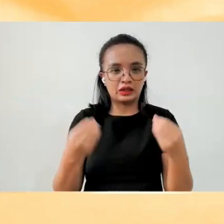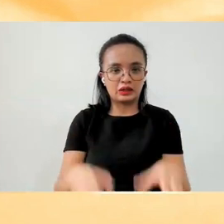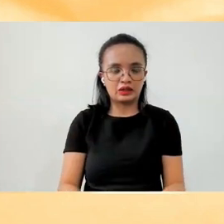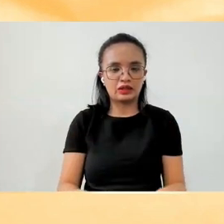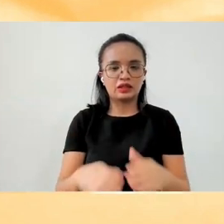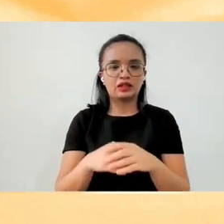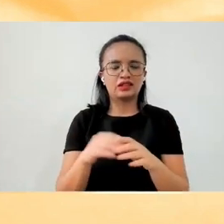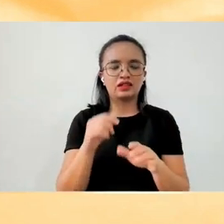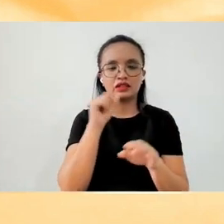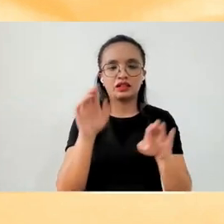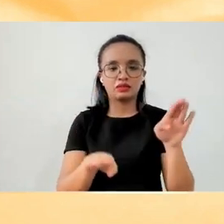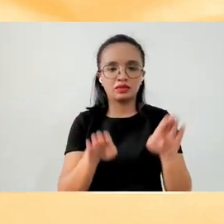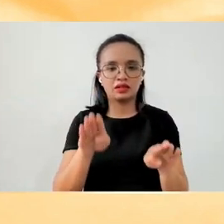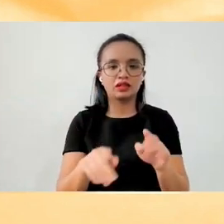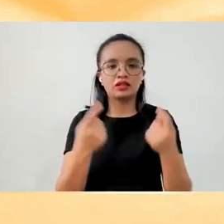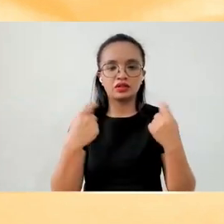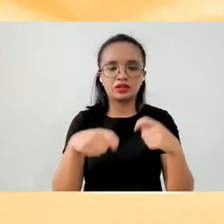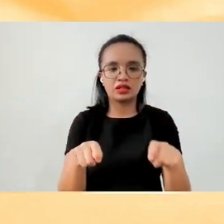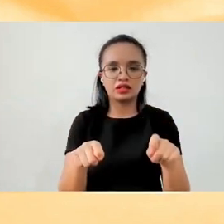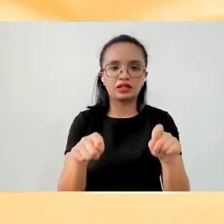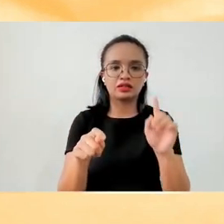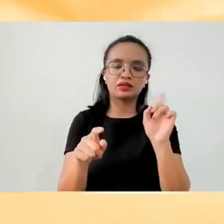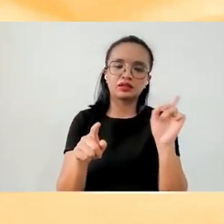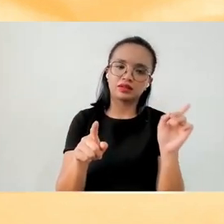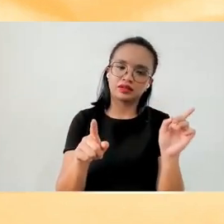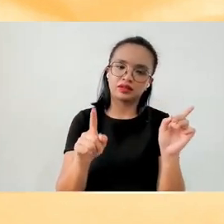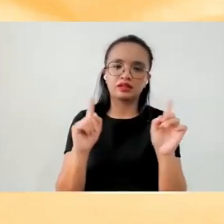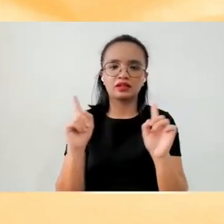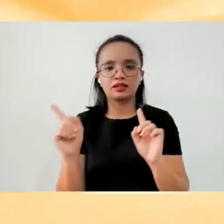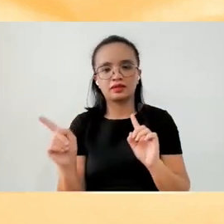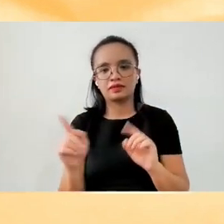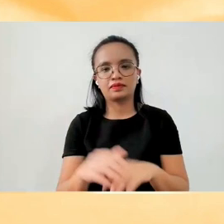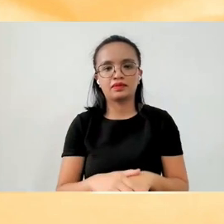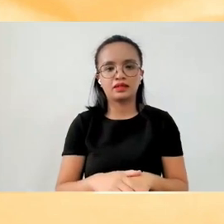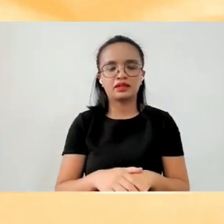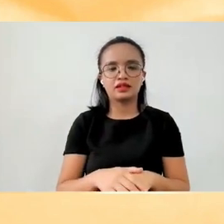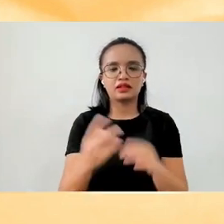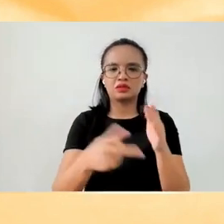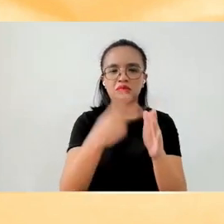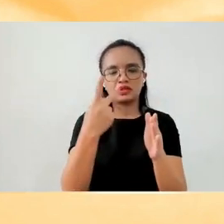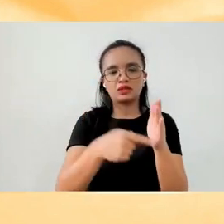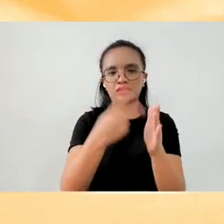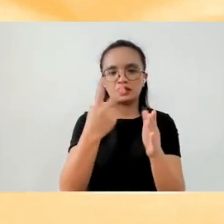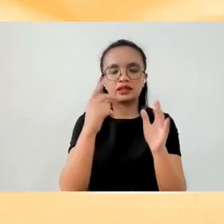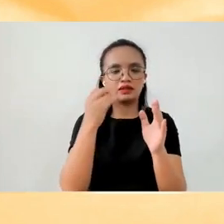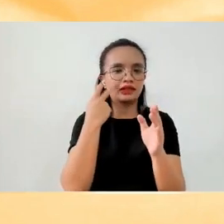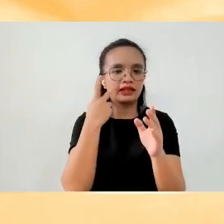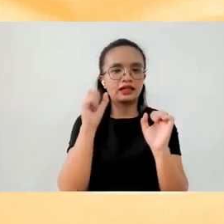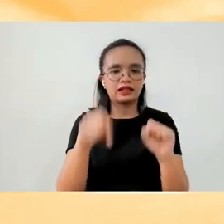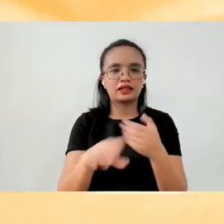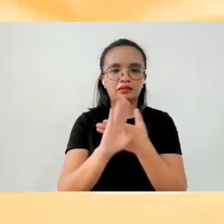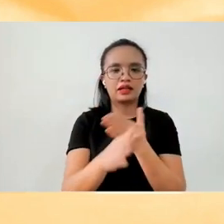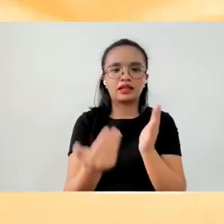of balance, try tilting your head side to side once or twice and see if you can get back to